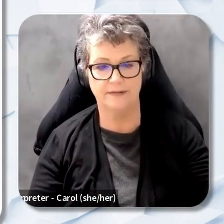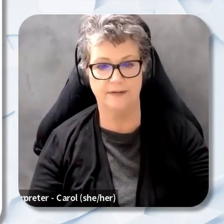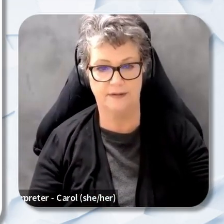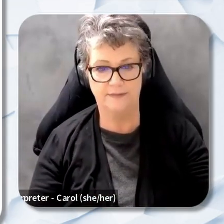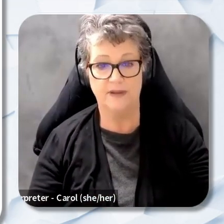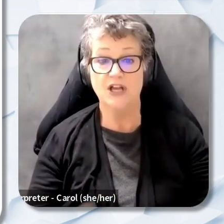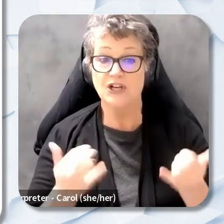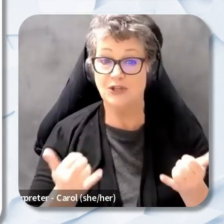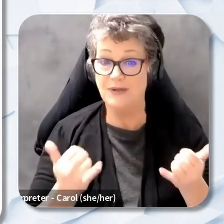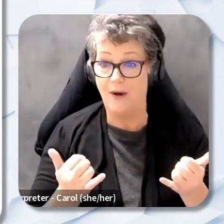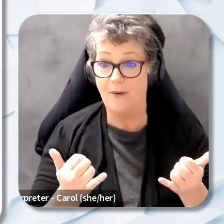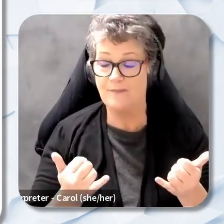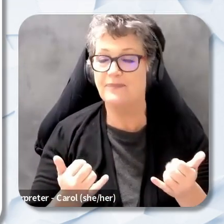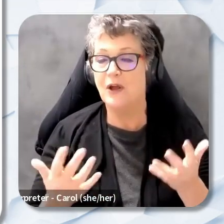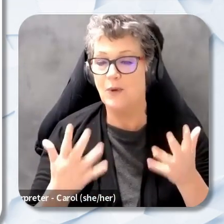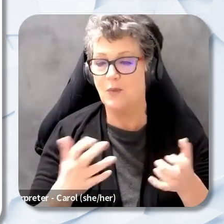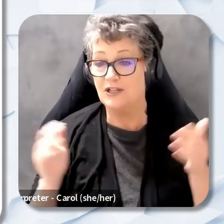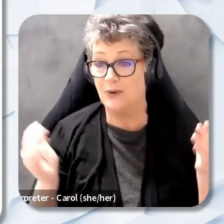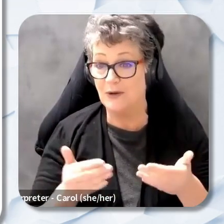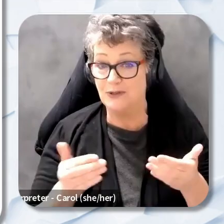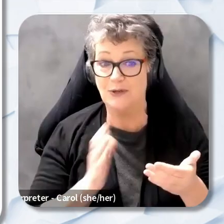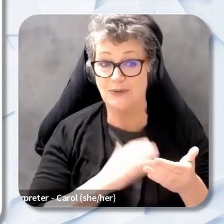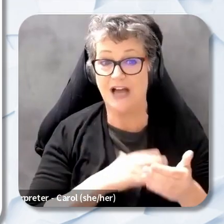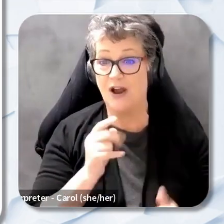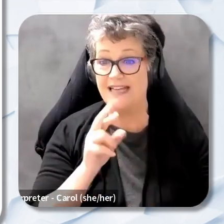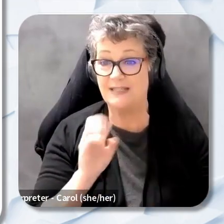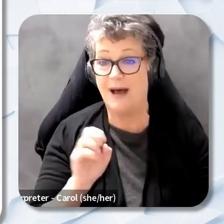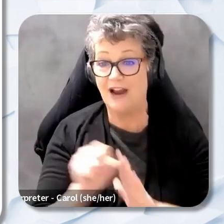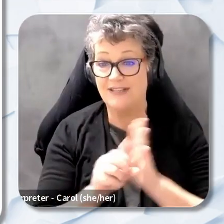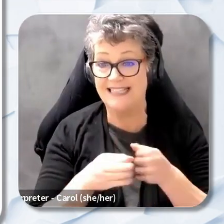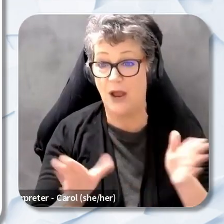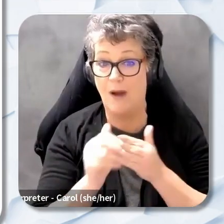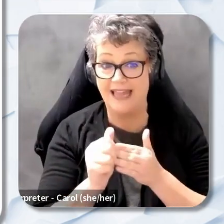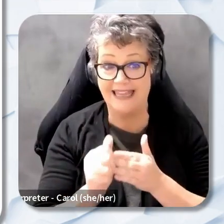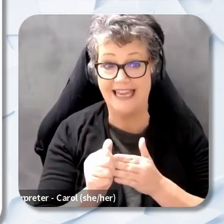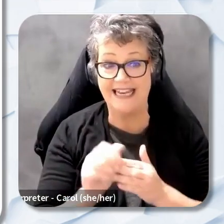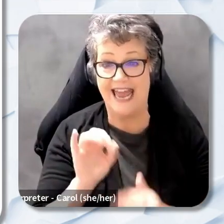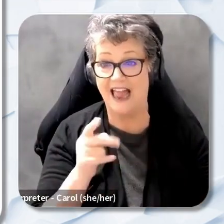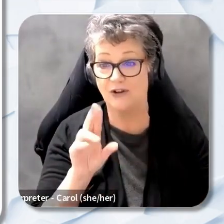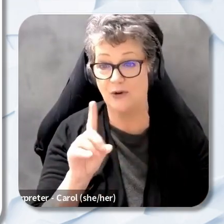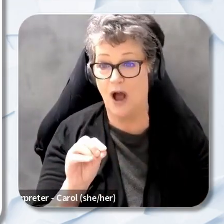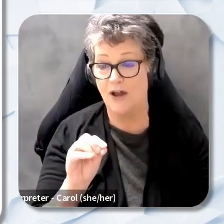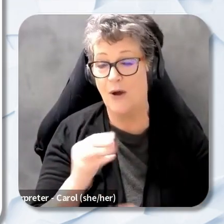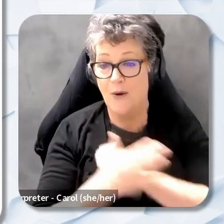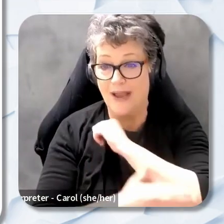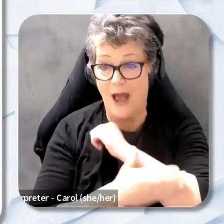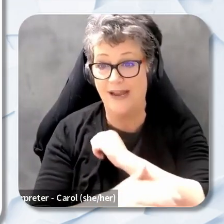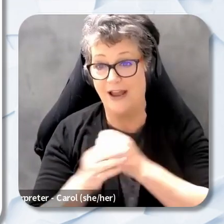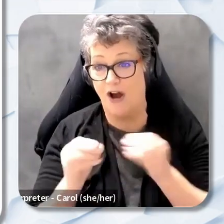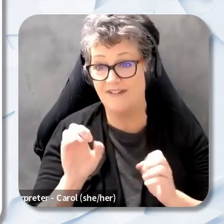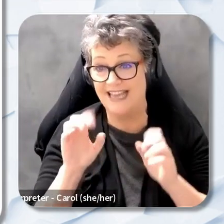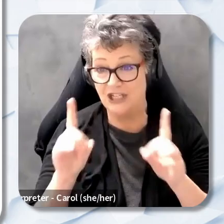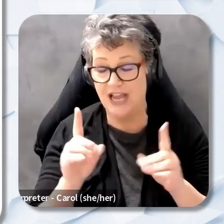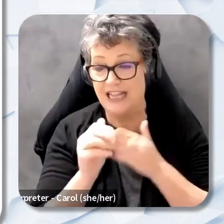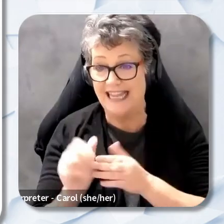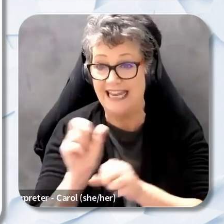So now we would like to introduce our ASPIRE statewide lead, El Dorado County Office of Education. Leading the